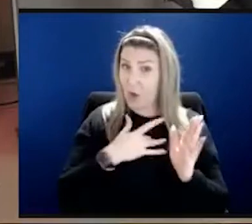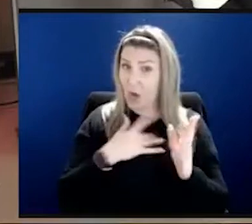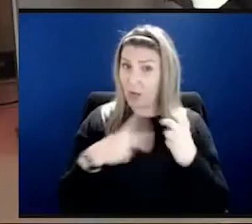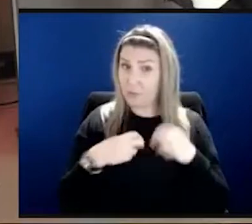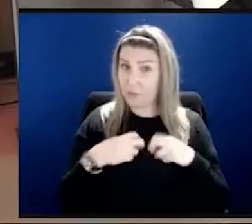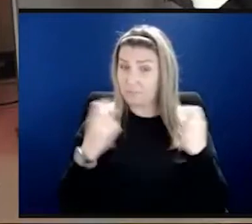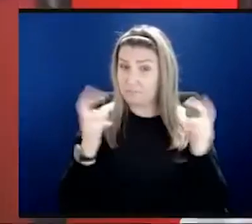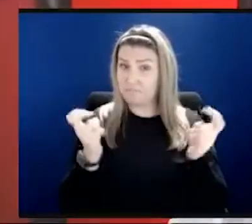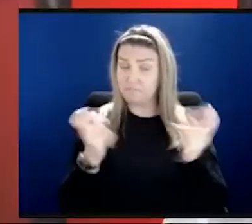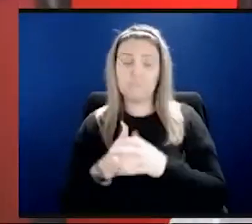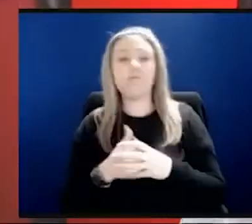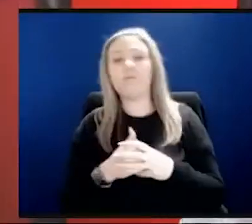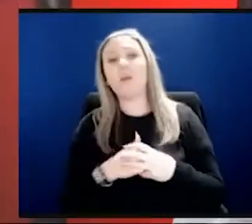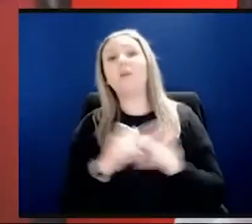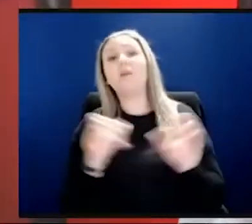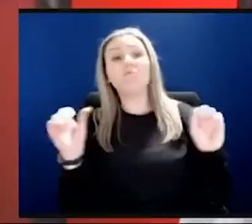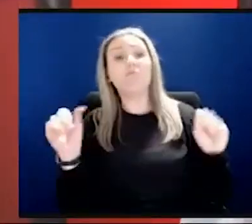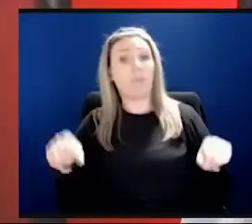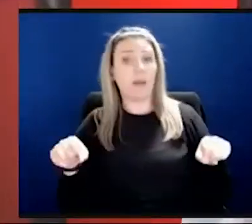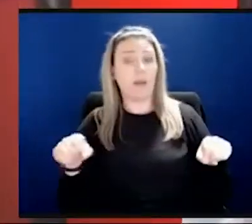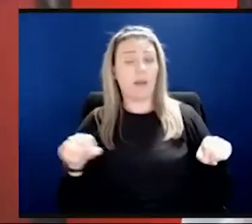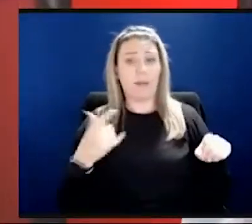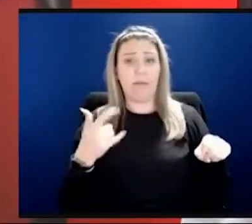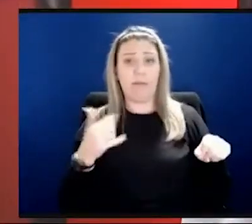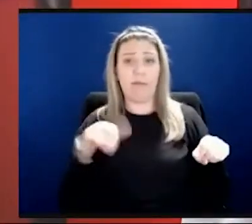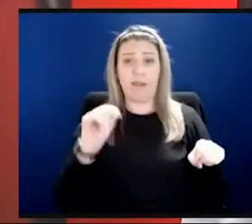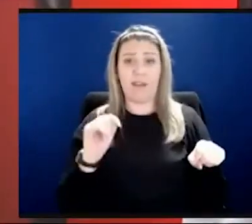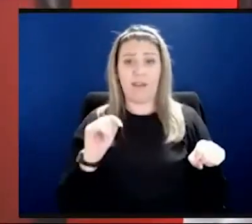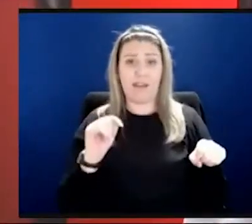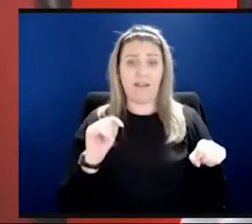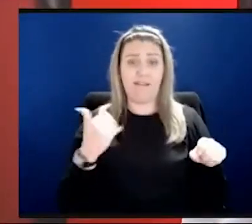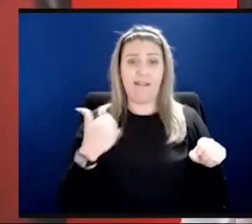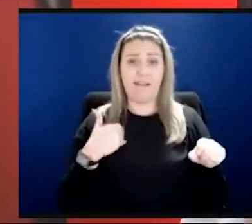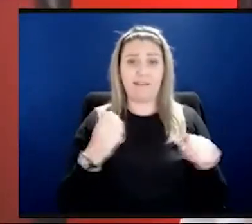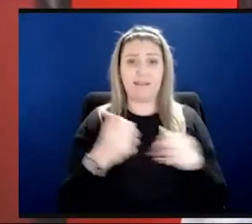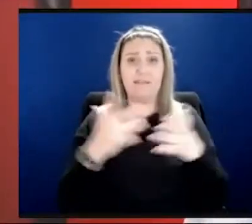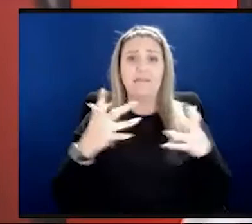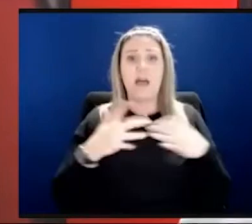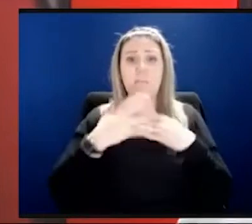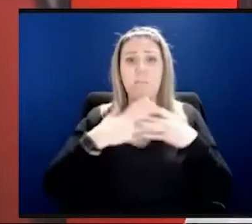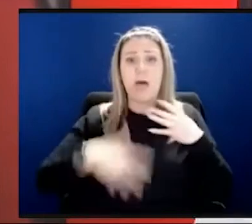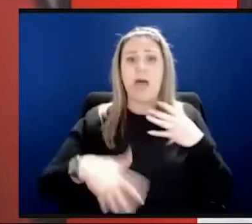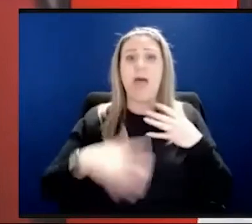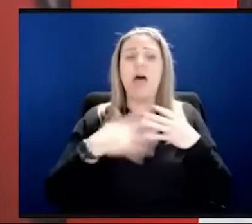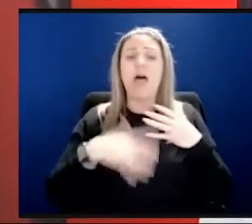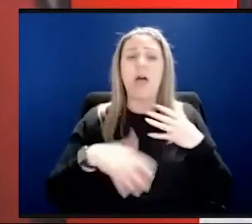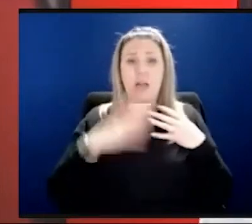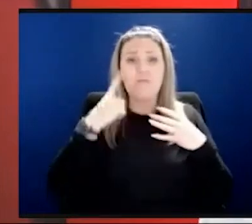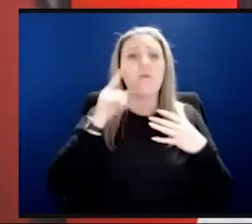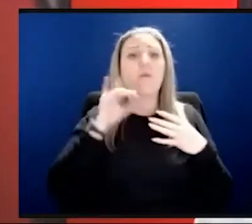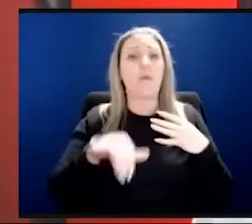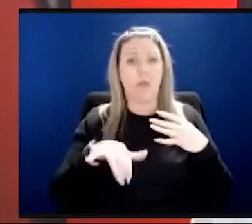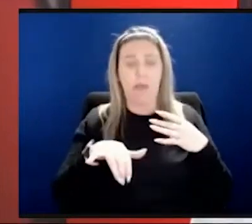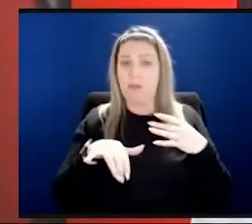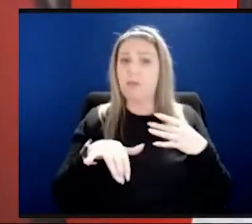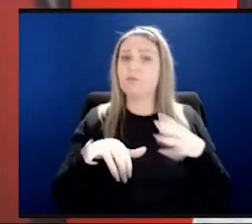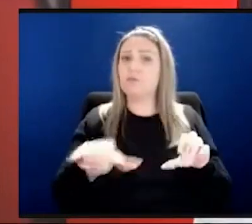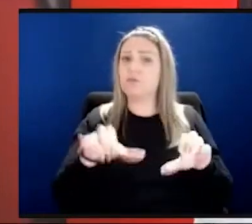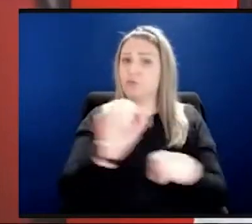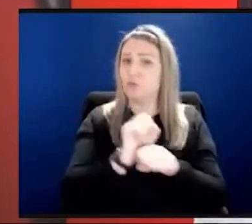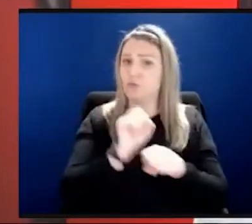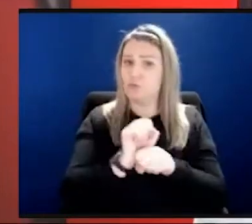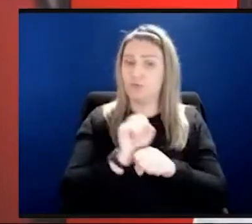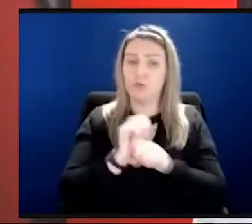So our gut actually takes an awful lot of our blood supply to feed that and do its job. And so when things